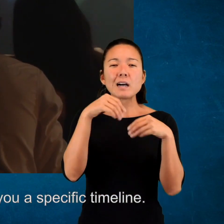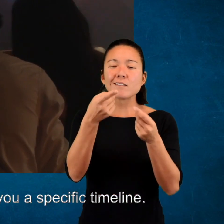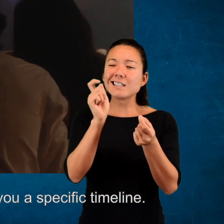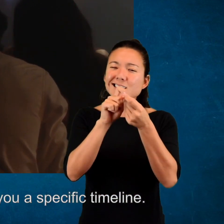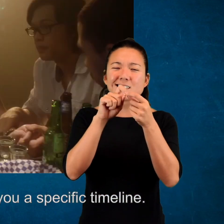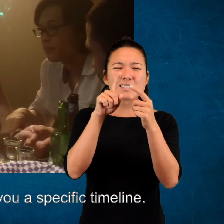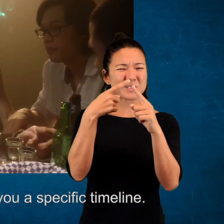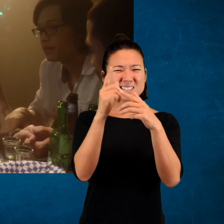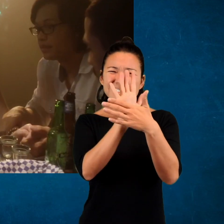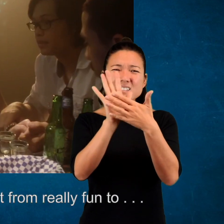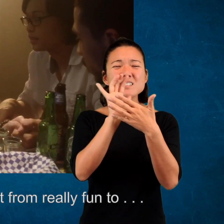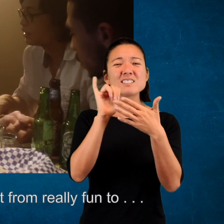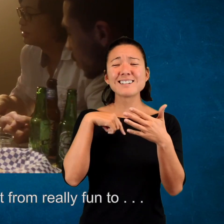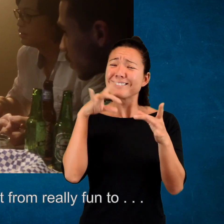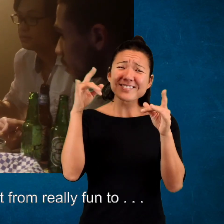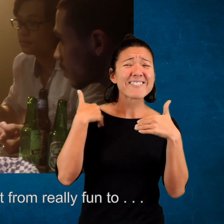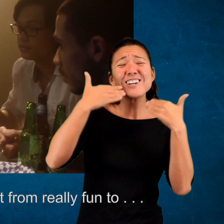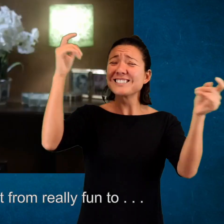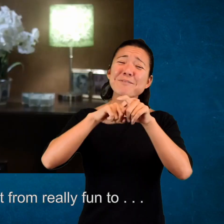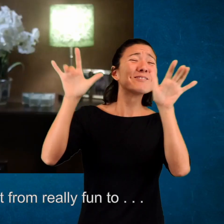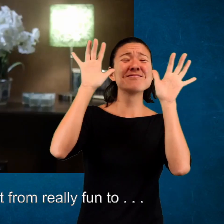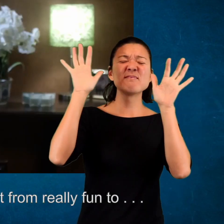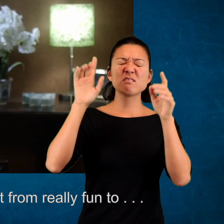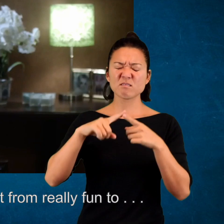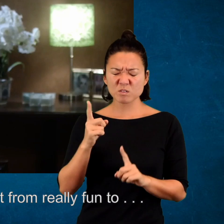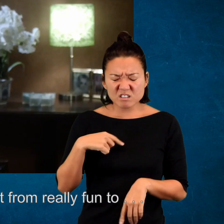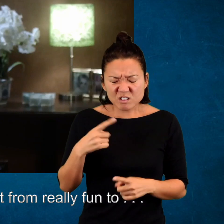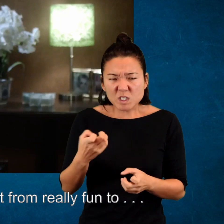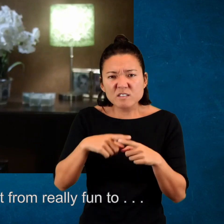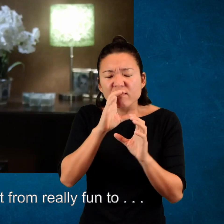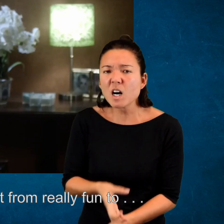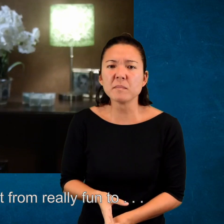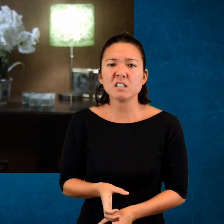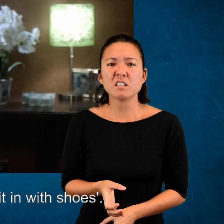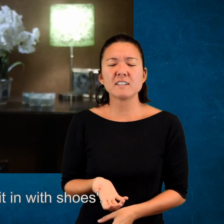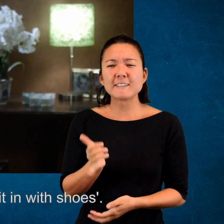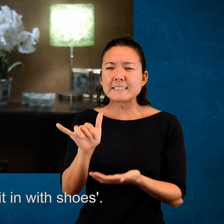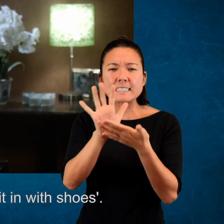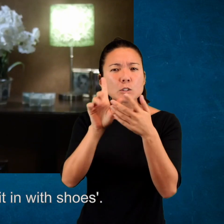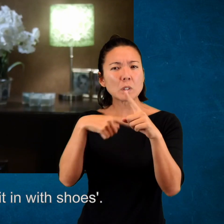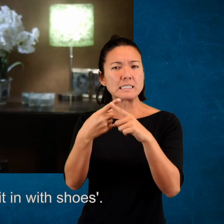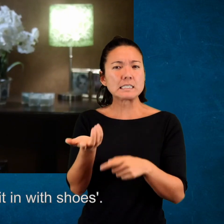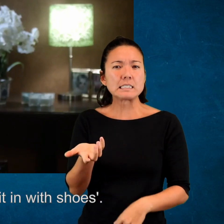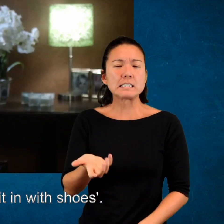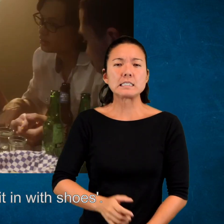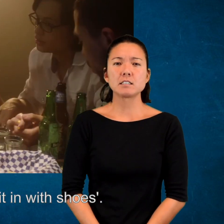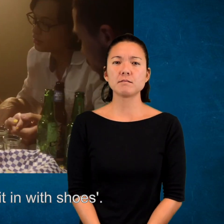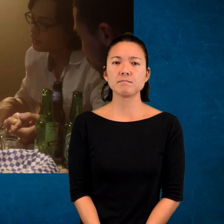specific timeline. I just know that it went from really fun to I'm gonna vomit in my